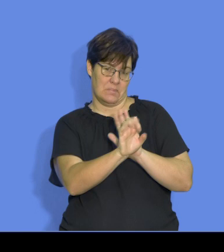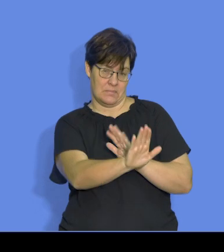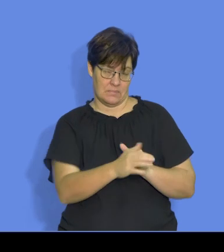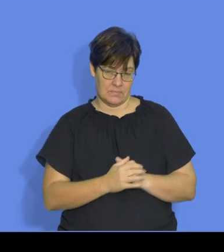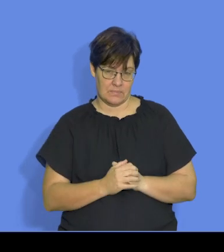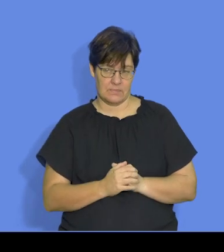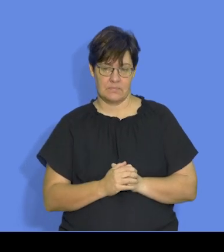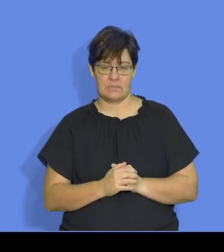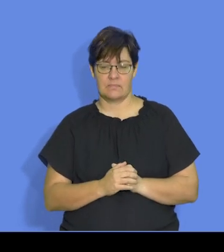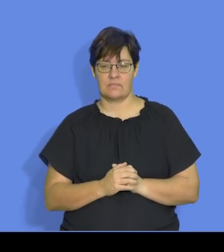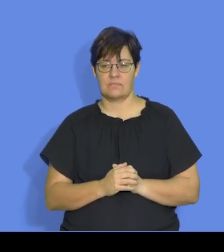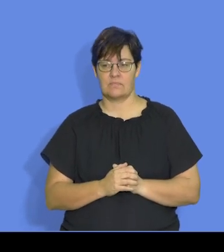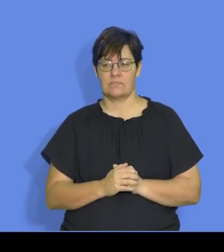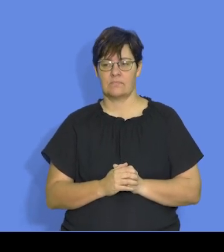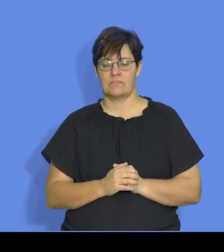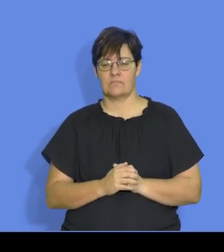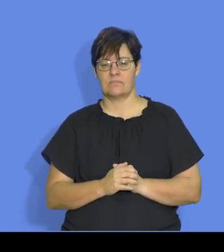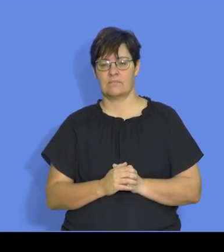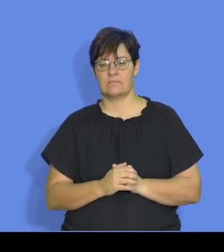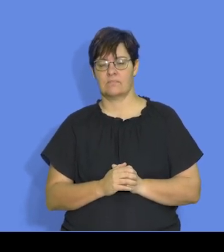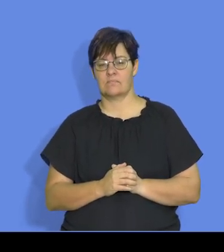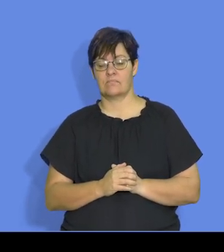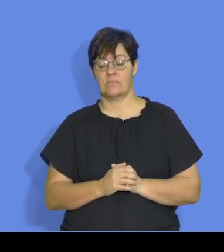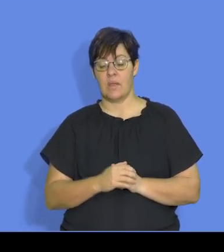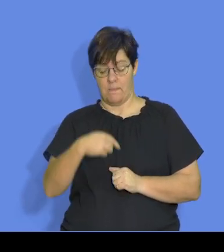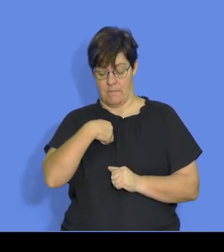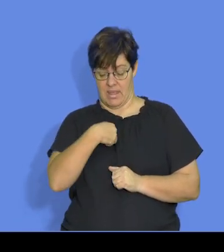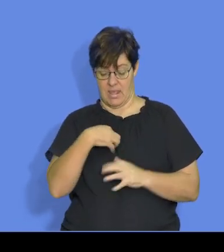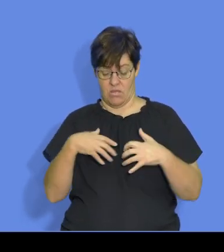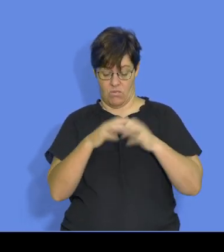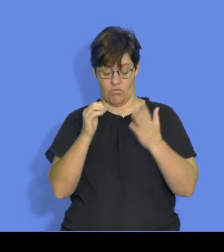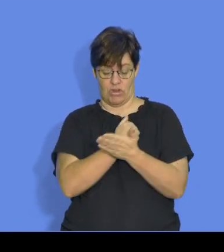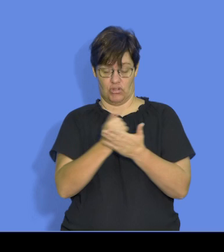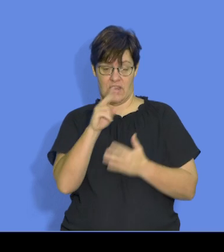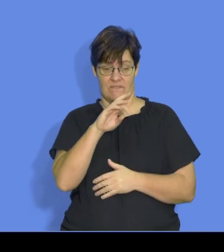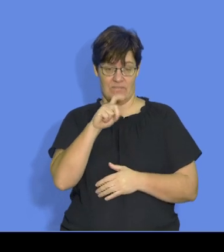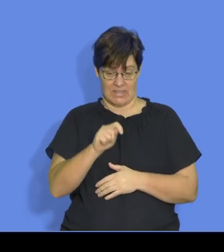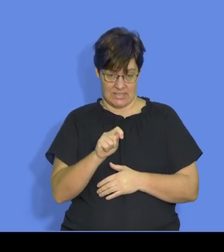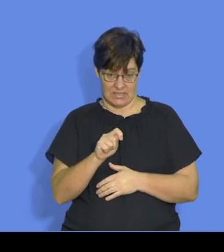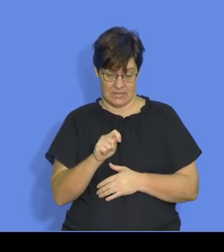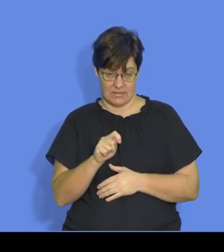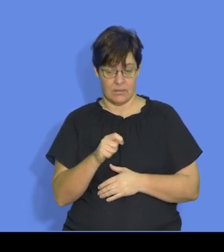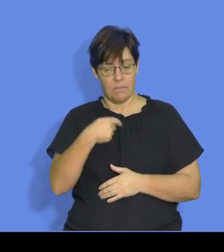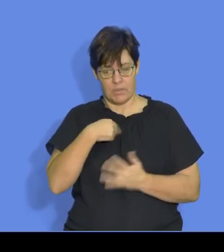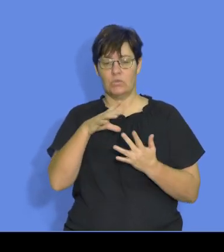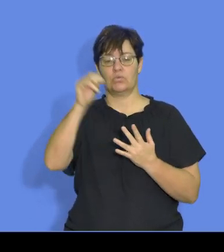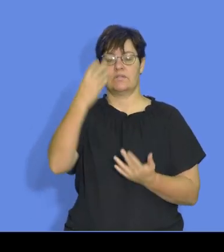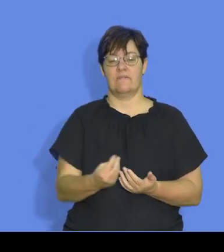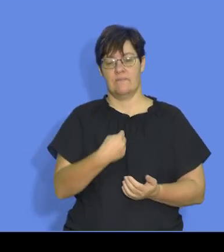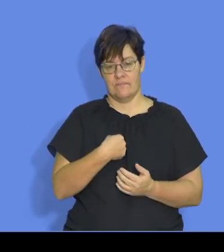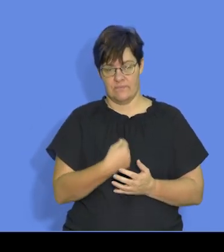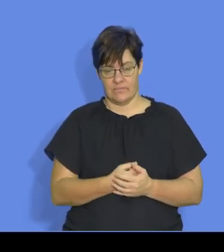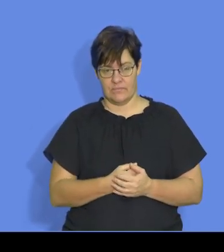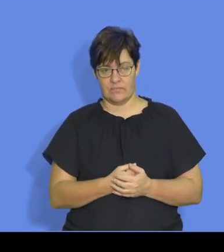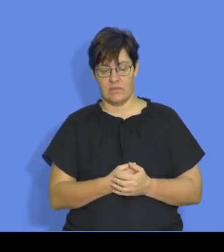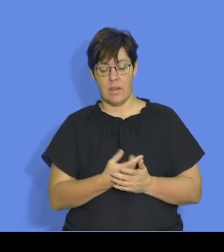Right. As a VAT vendor, you now have a choice. When you are doing your